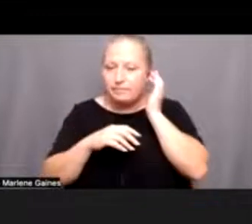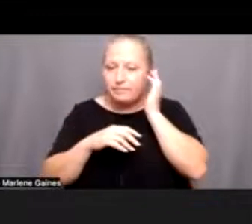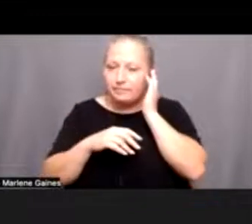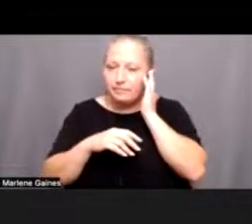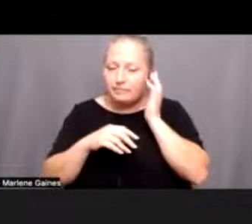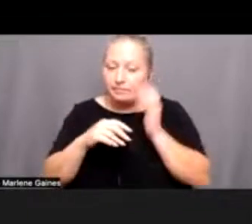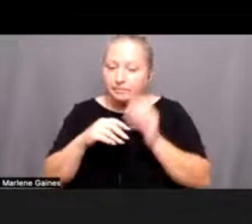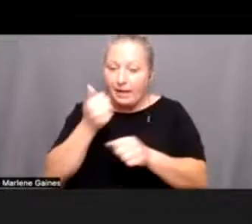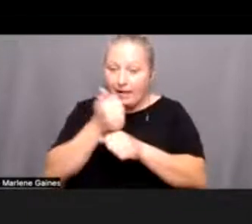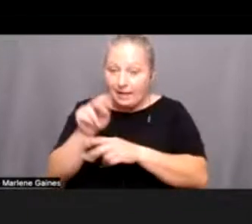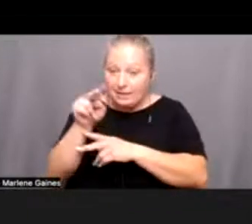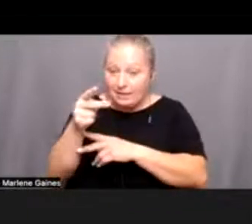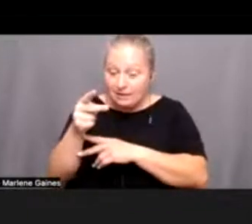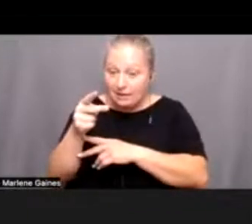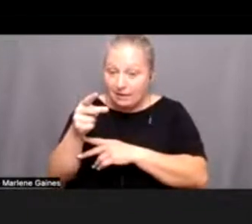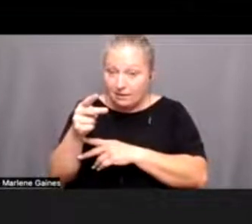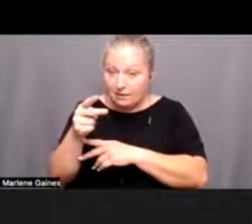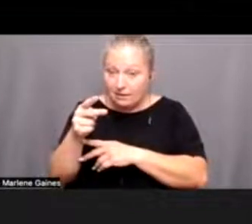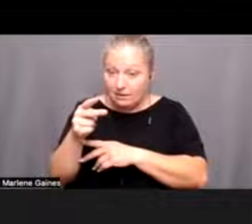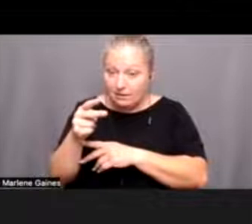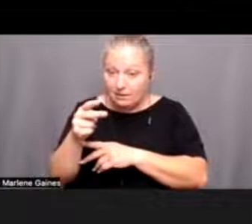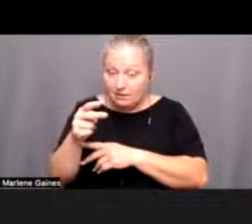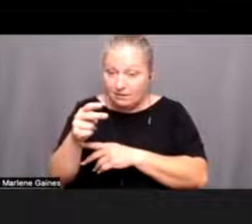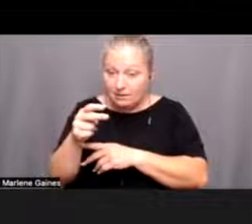Give me 1 second to pull up my agenda.